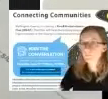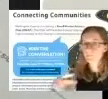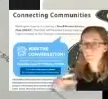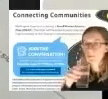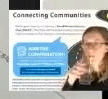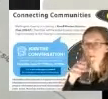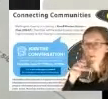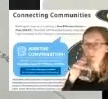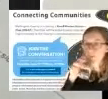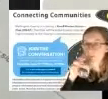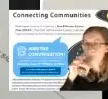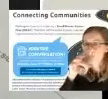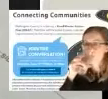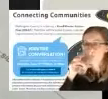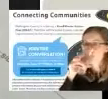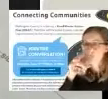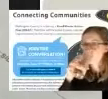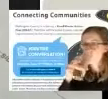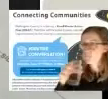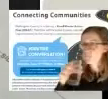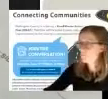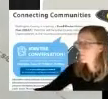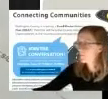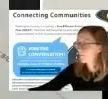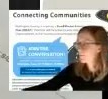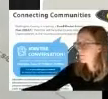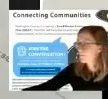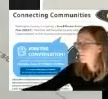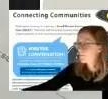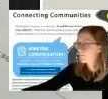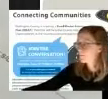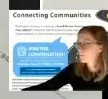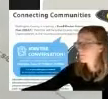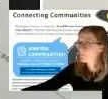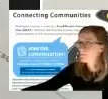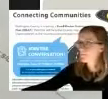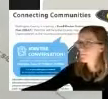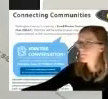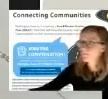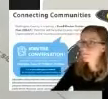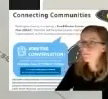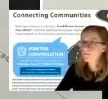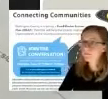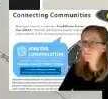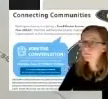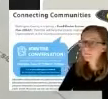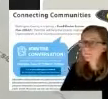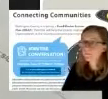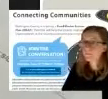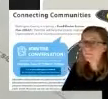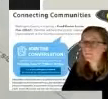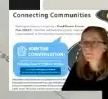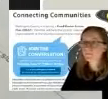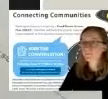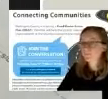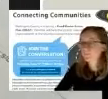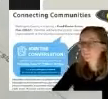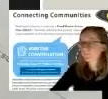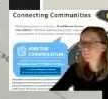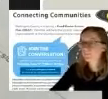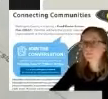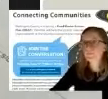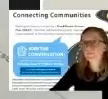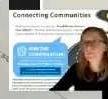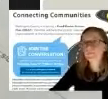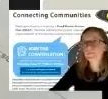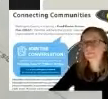21 in Elora and Wellington Road 43 in Fergus. It is projected to be well over capacity by 2041 and with significant